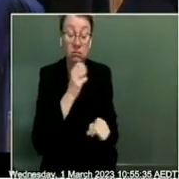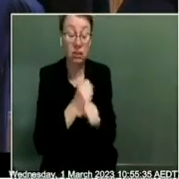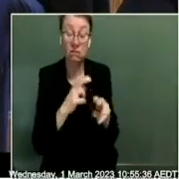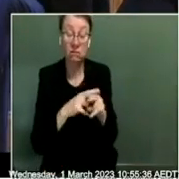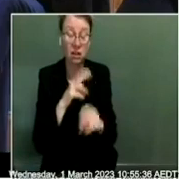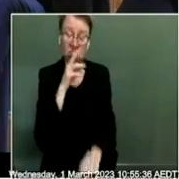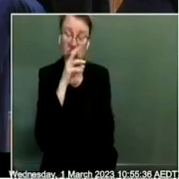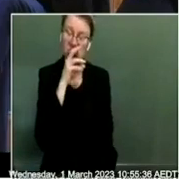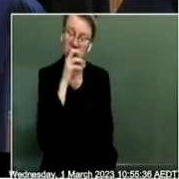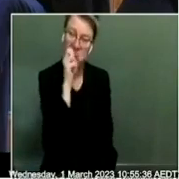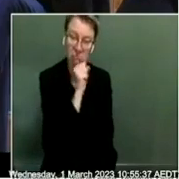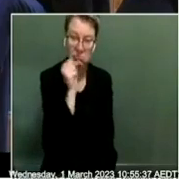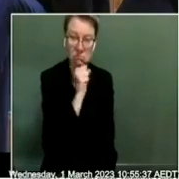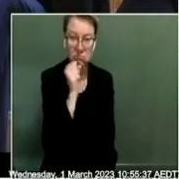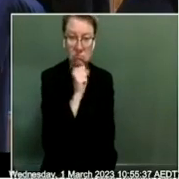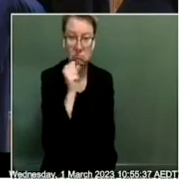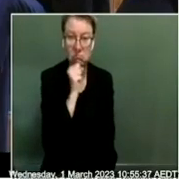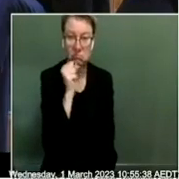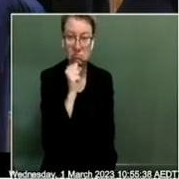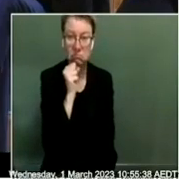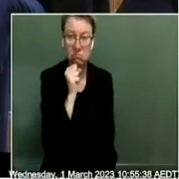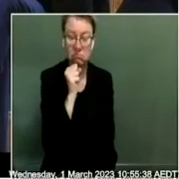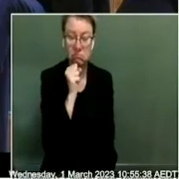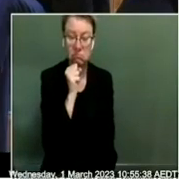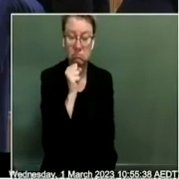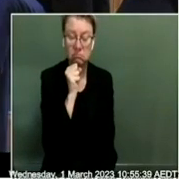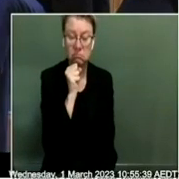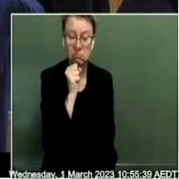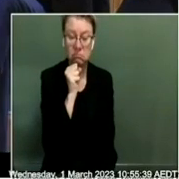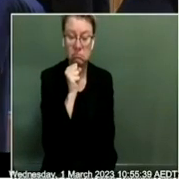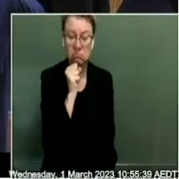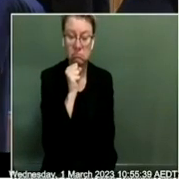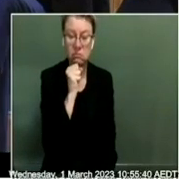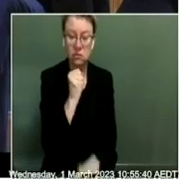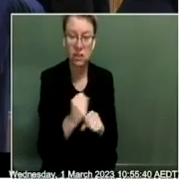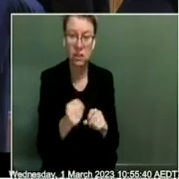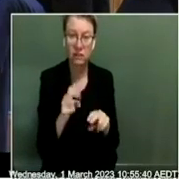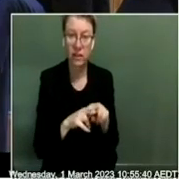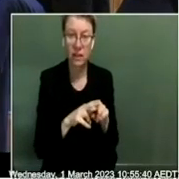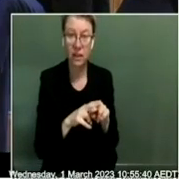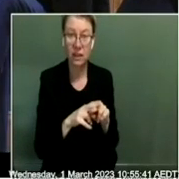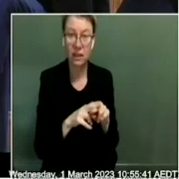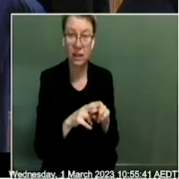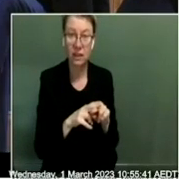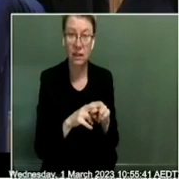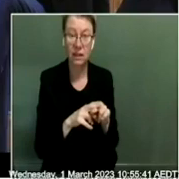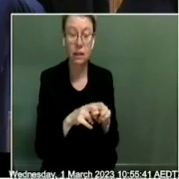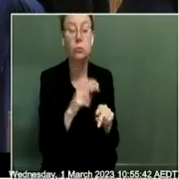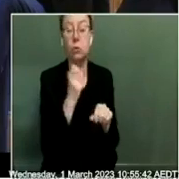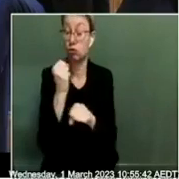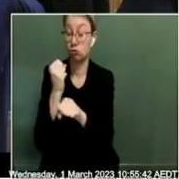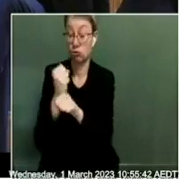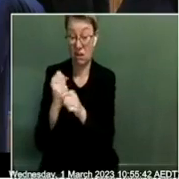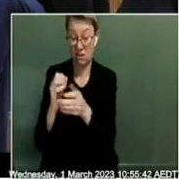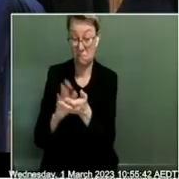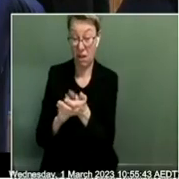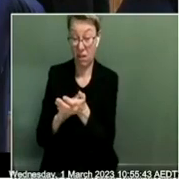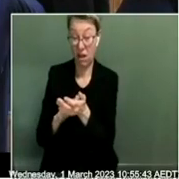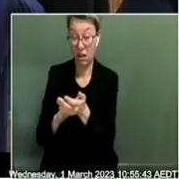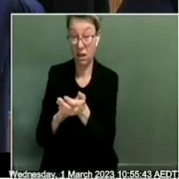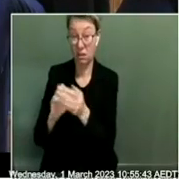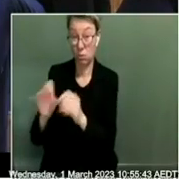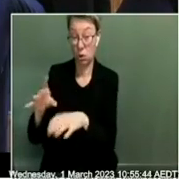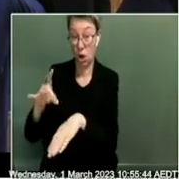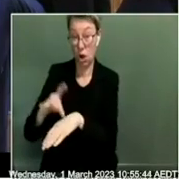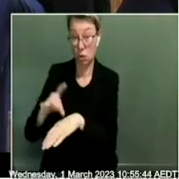grandfather, his gran was terminally ill with TB. So she was, the hospital said, you've got 1 month to live. So TB